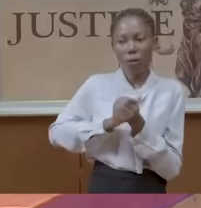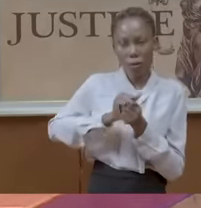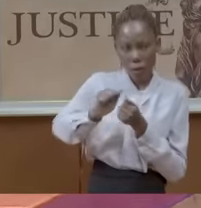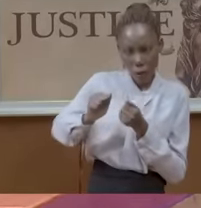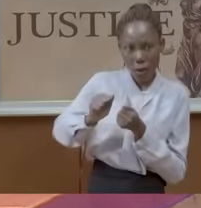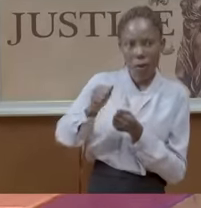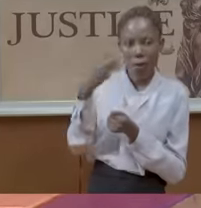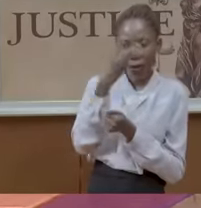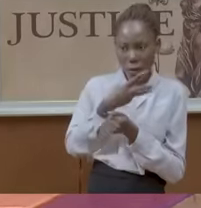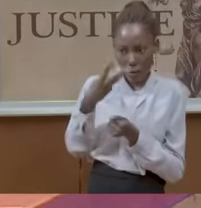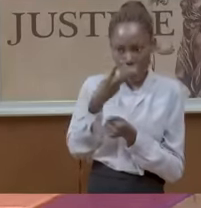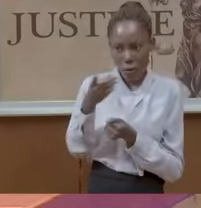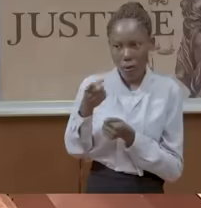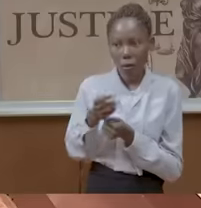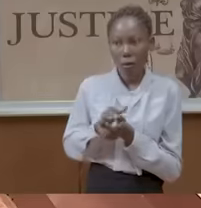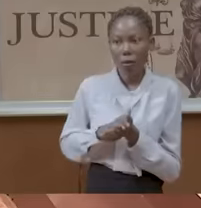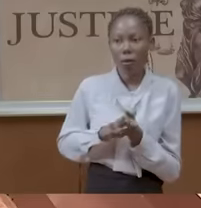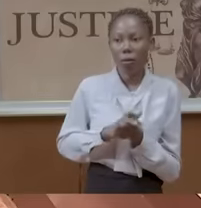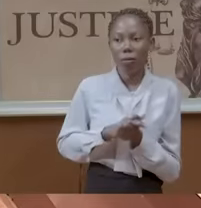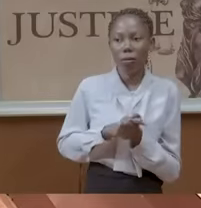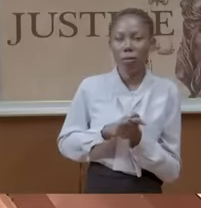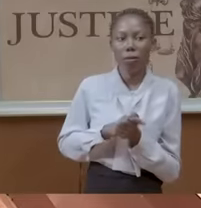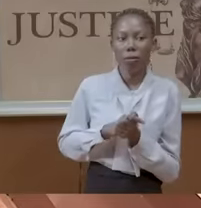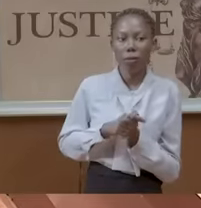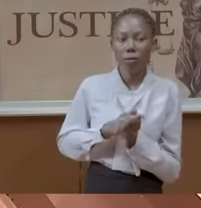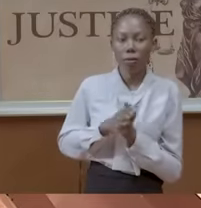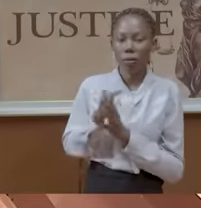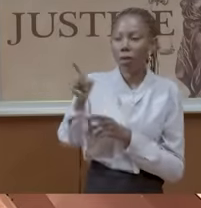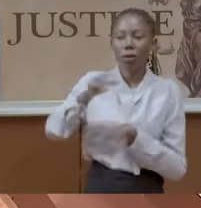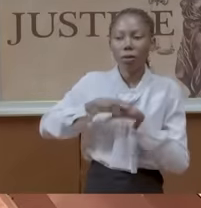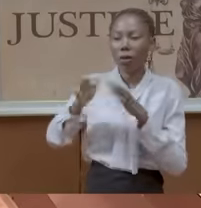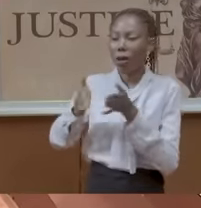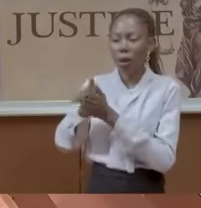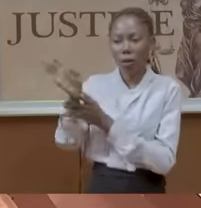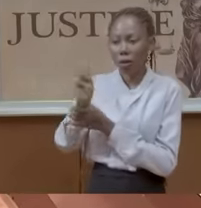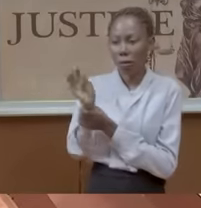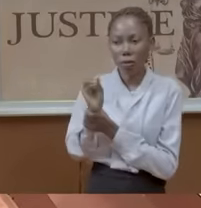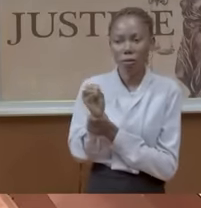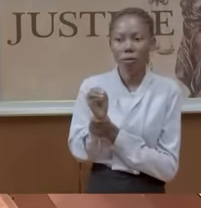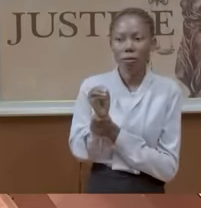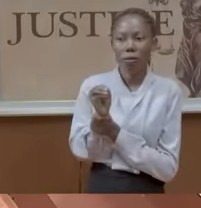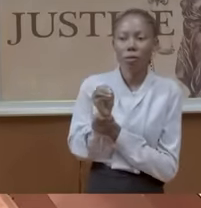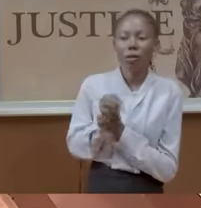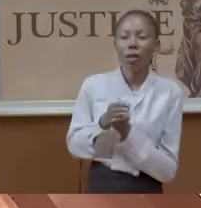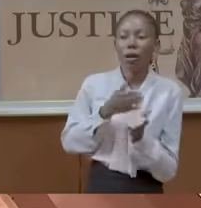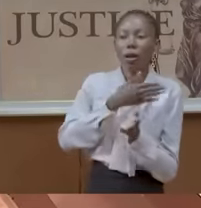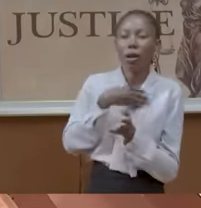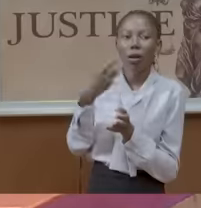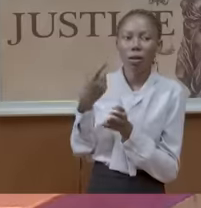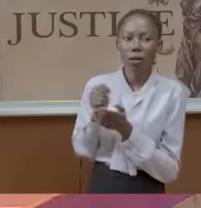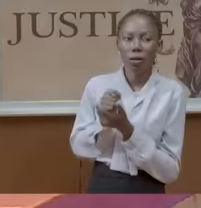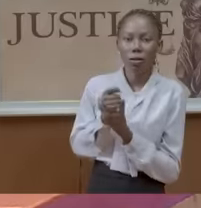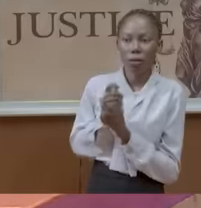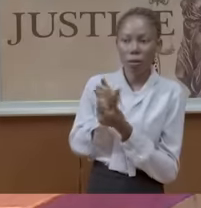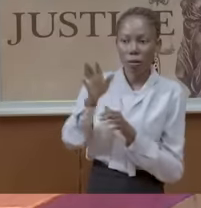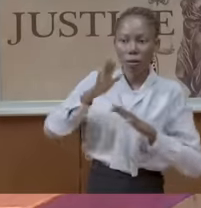made everything. School sets? Yes. And she, help me to ask him. No, I'm not asking. Don't send me anywhere. Sorry, ma. Just watch your daughter. Look at